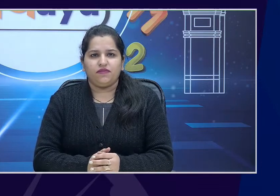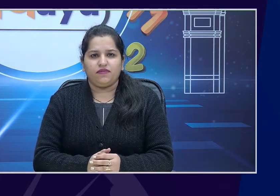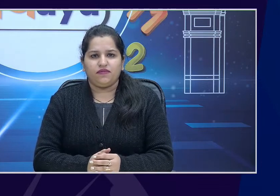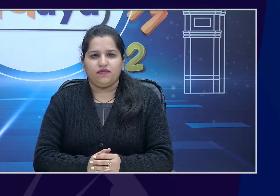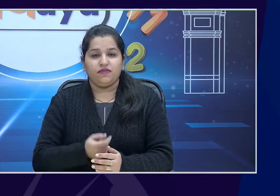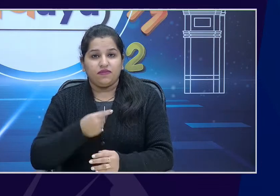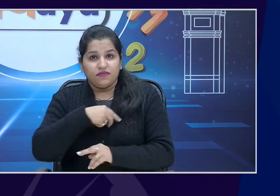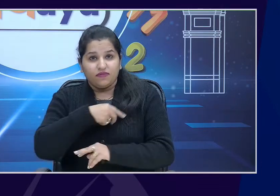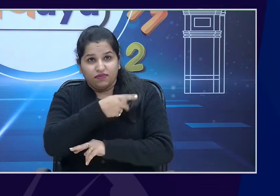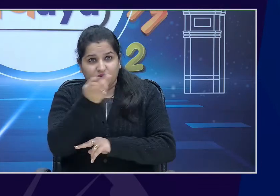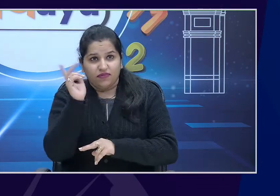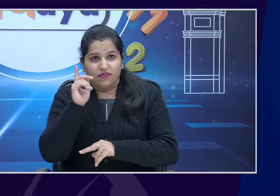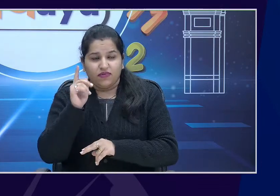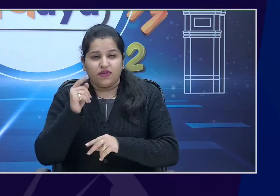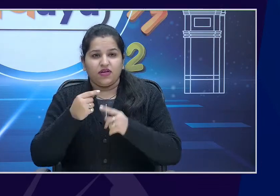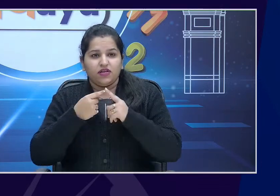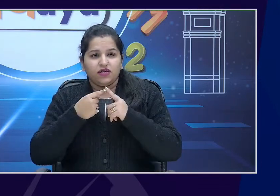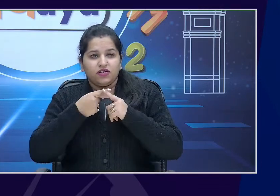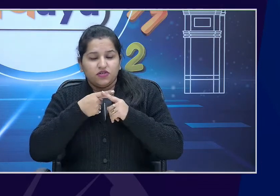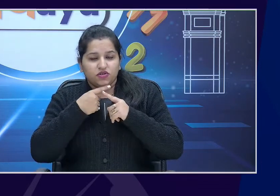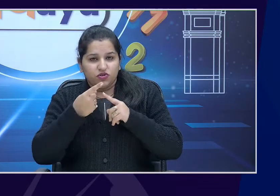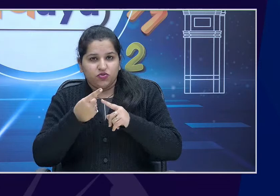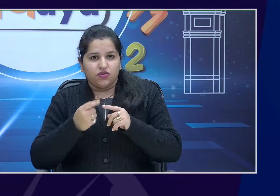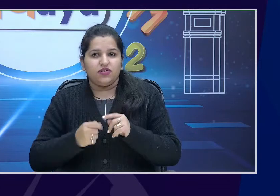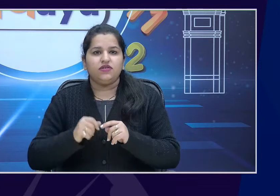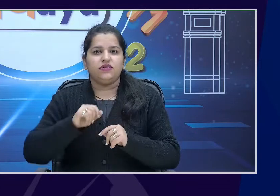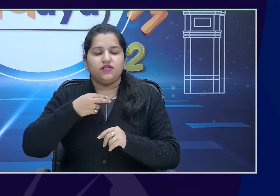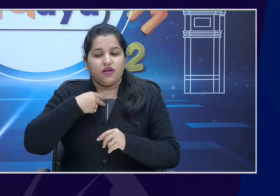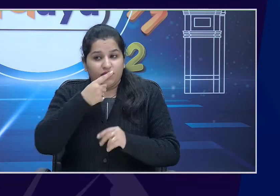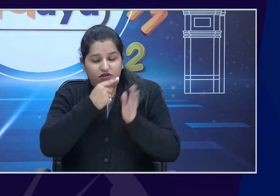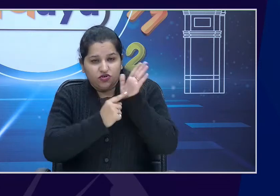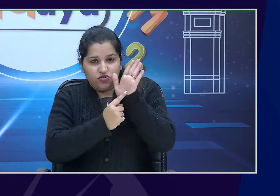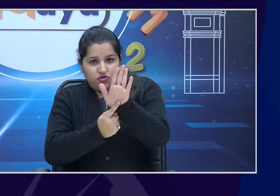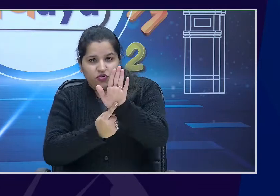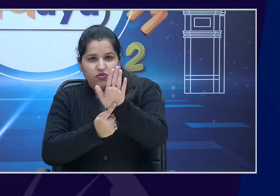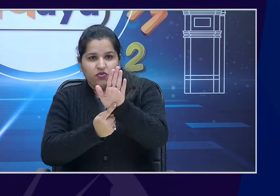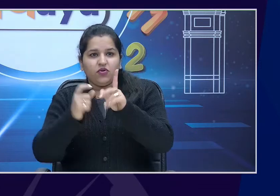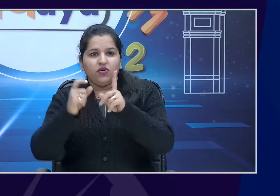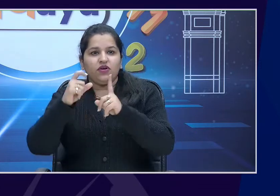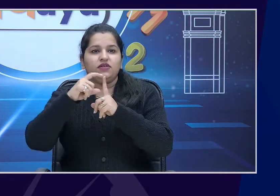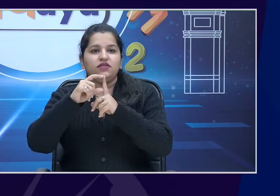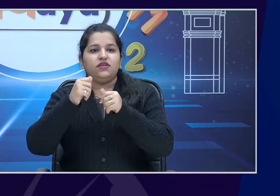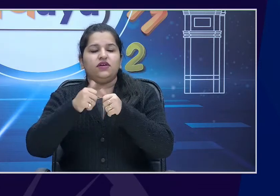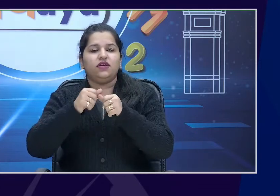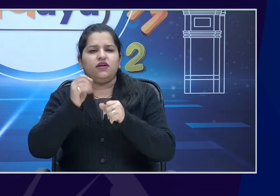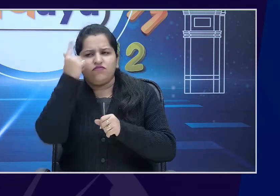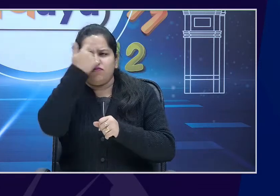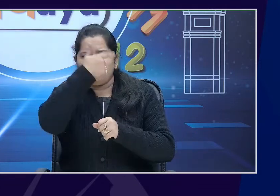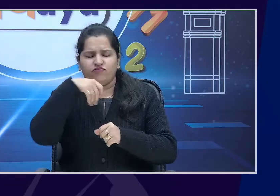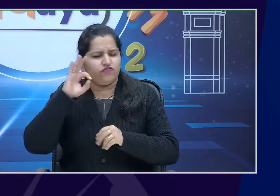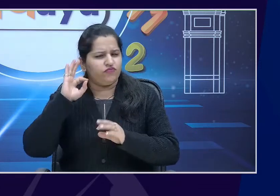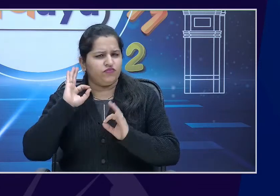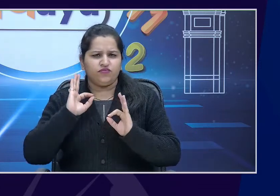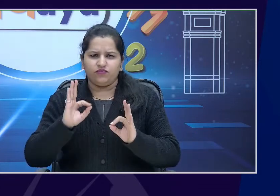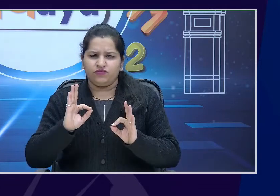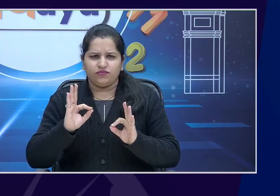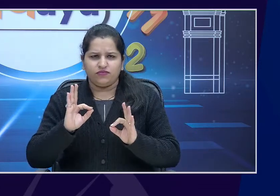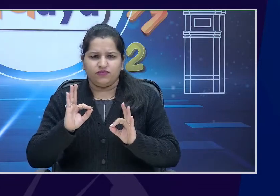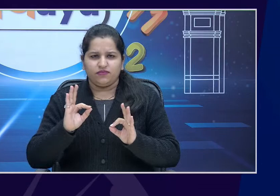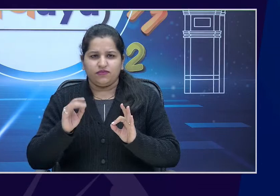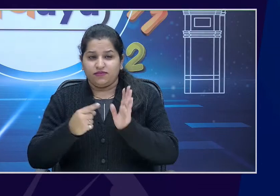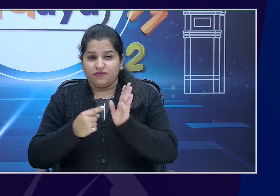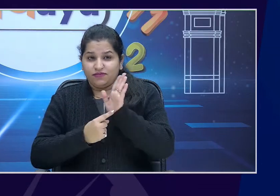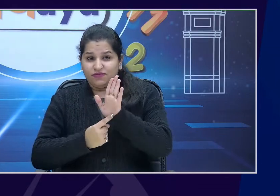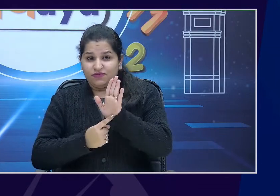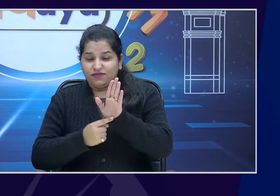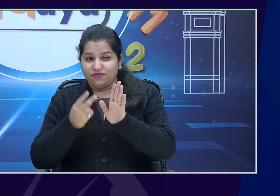Dear students and learners, I also want to show a diary to all of you. There is a beautiful diary in front of me. You